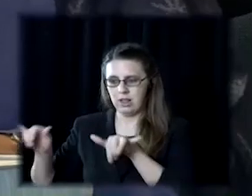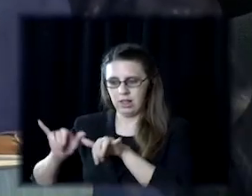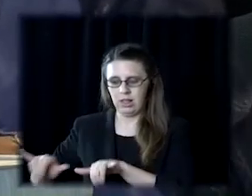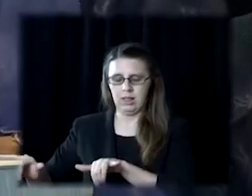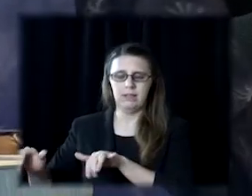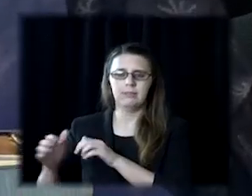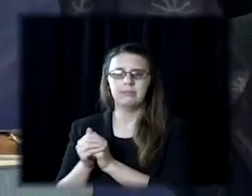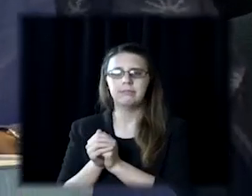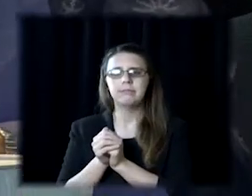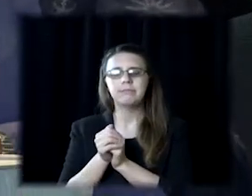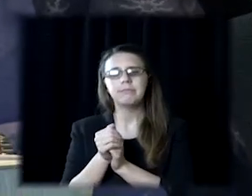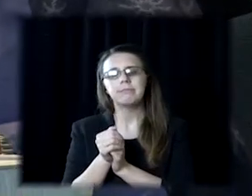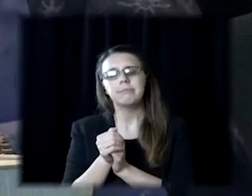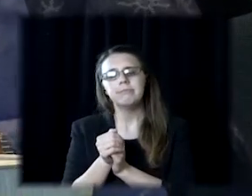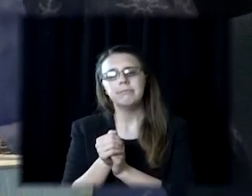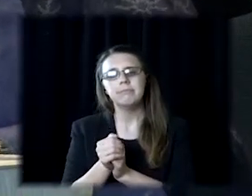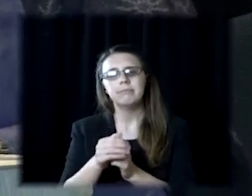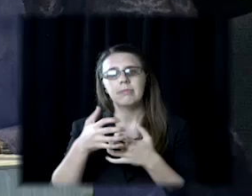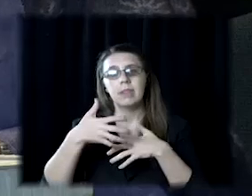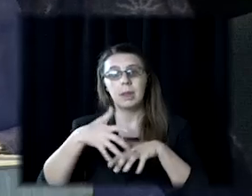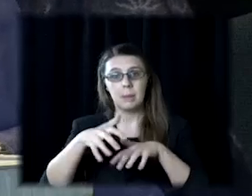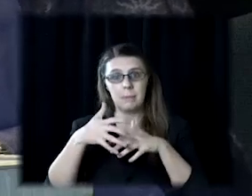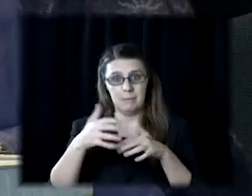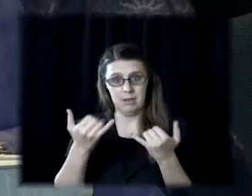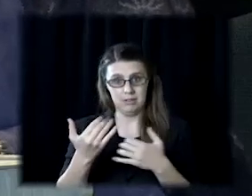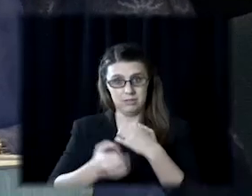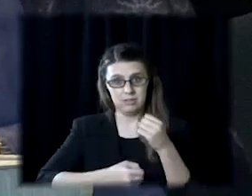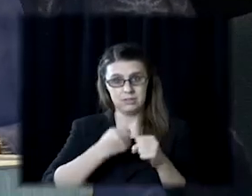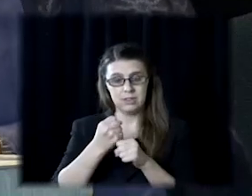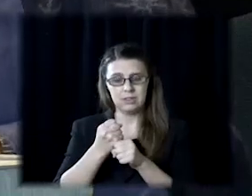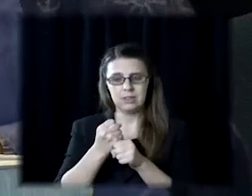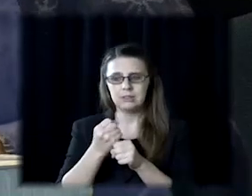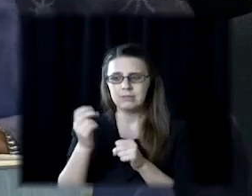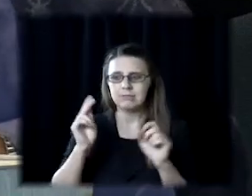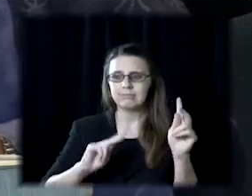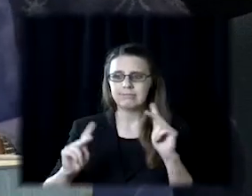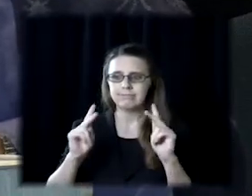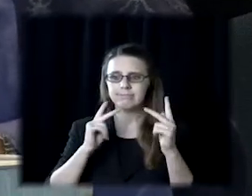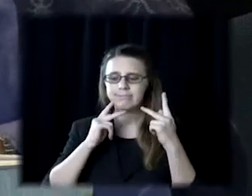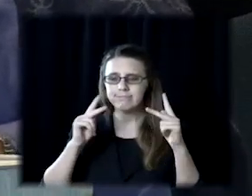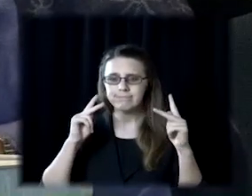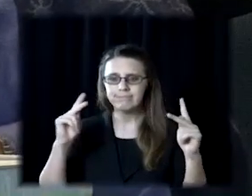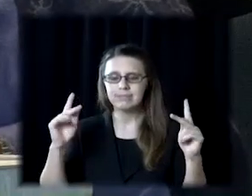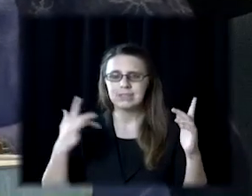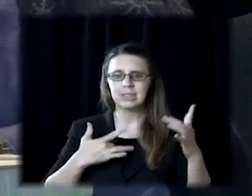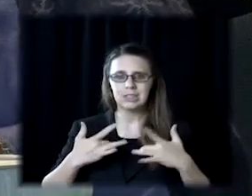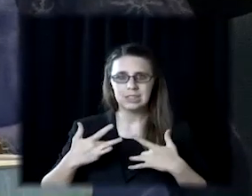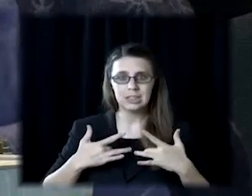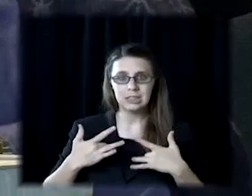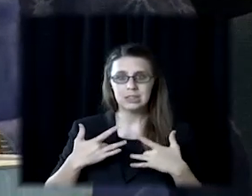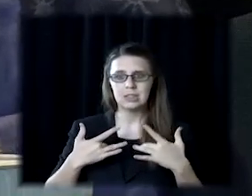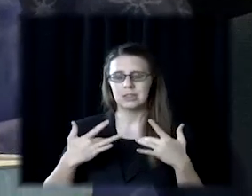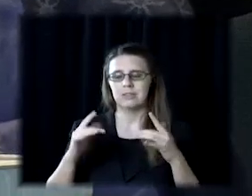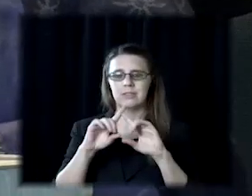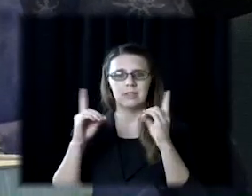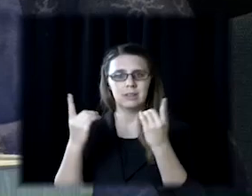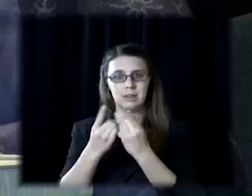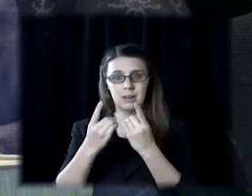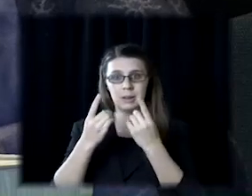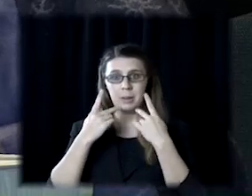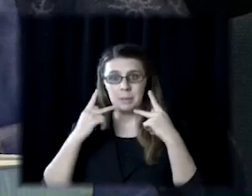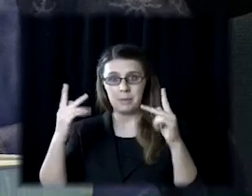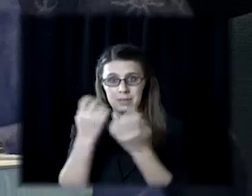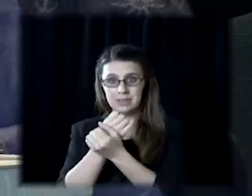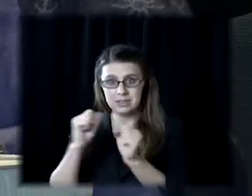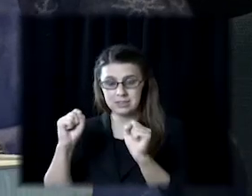of this year, in response to much public concern regarding the state of the Department of Public Safety and its funding, and in light of the need